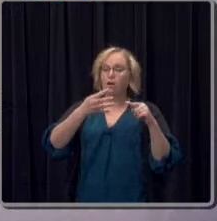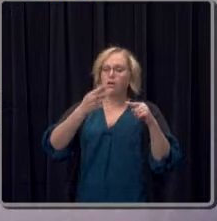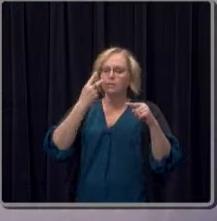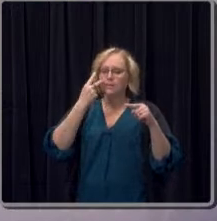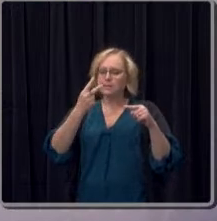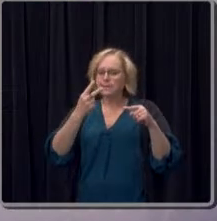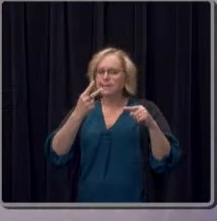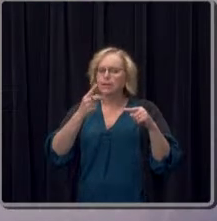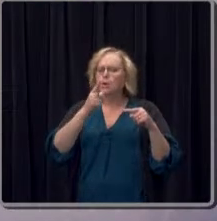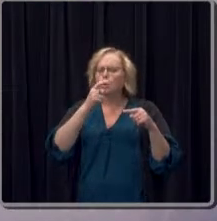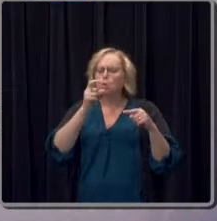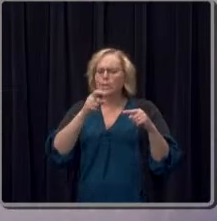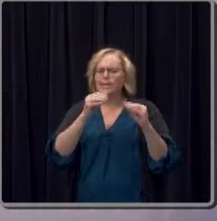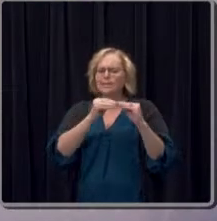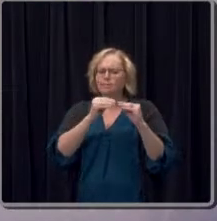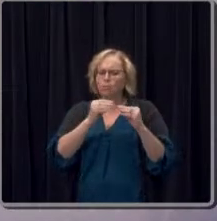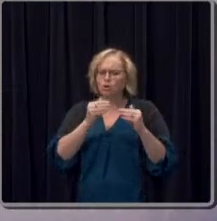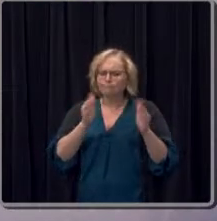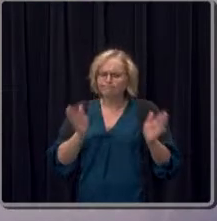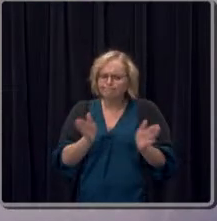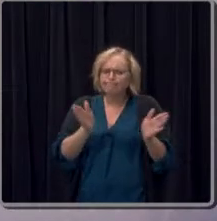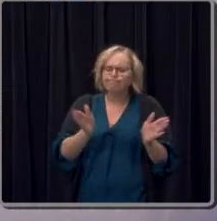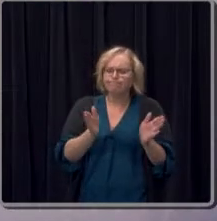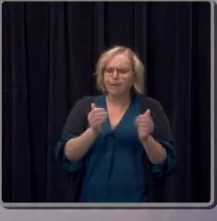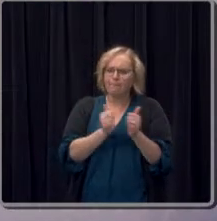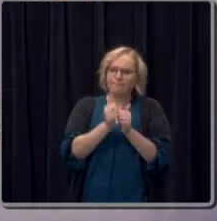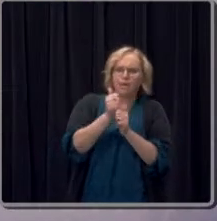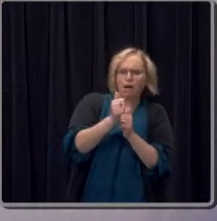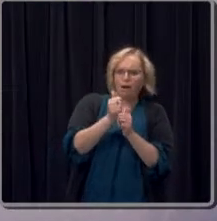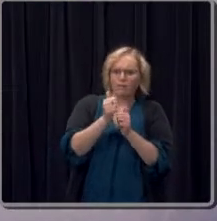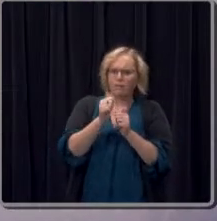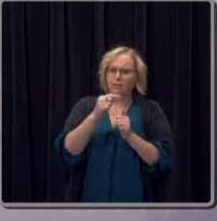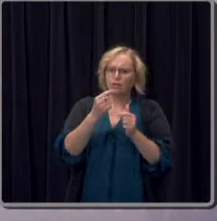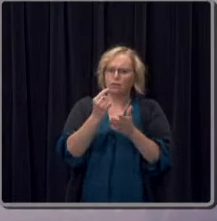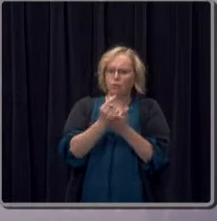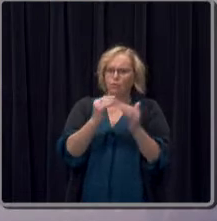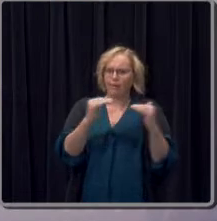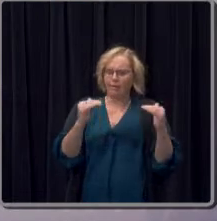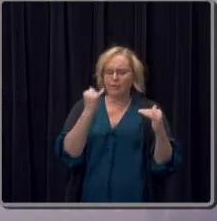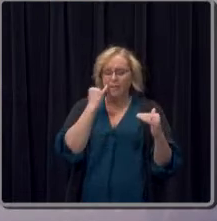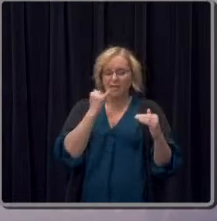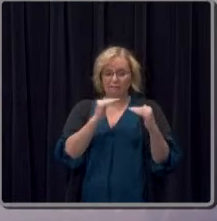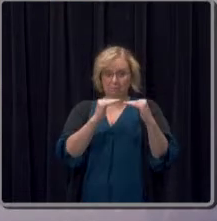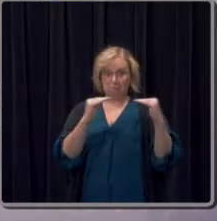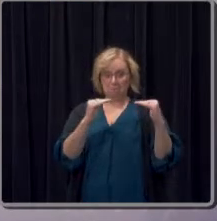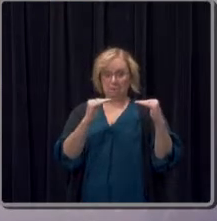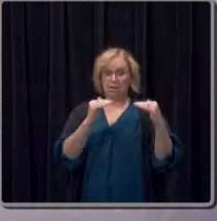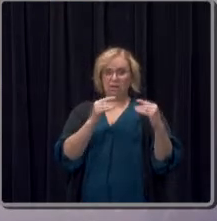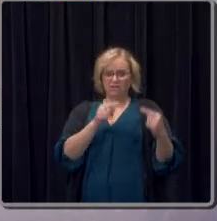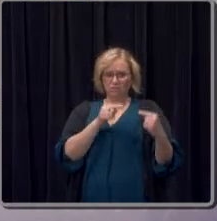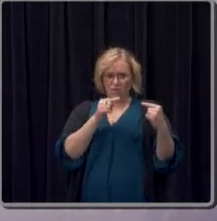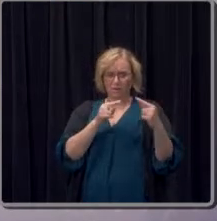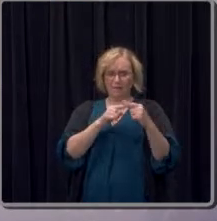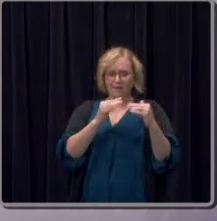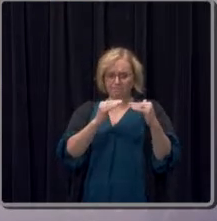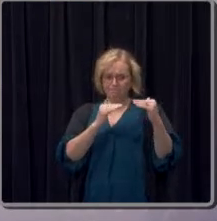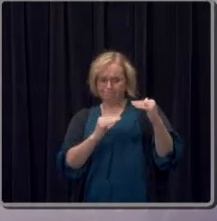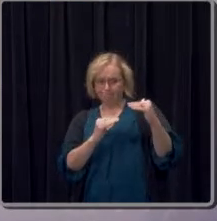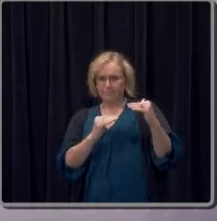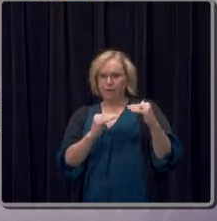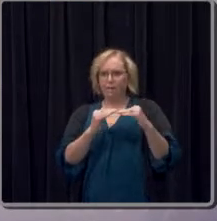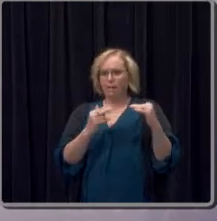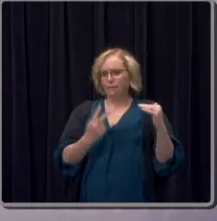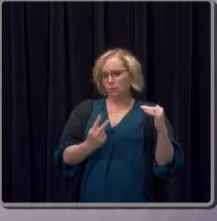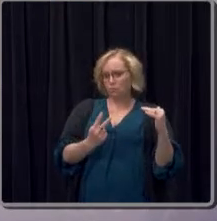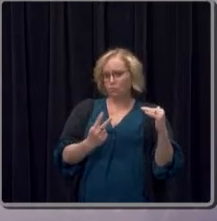like the students that need to be pushed like beyond the grade level. And then if they're struggling and at the grade level standard, then it's broken down to level 2, maybe